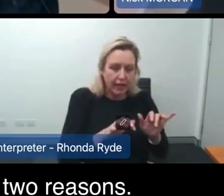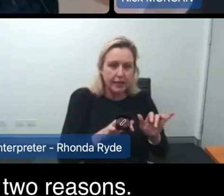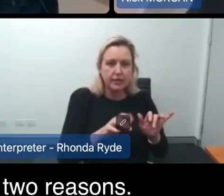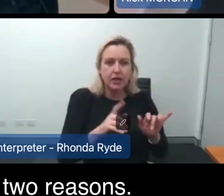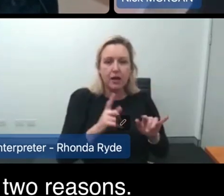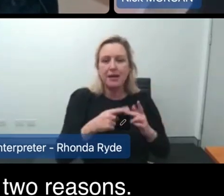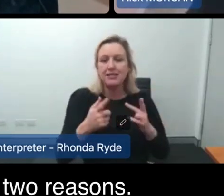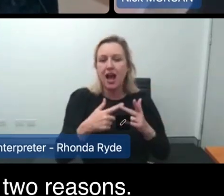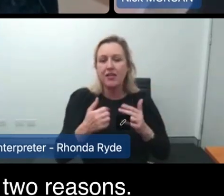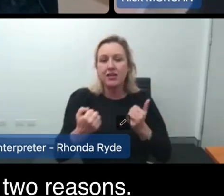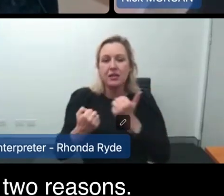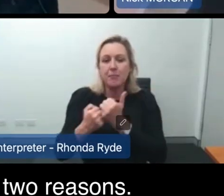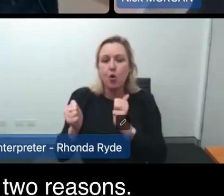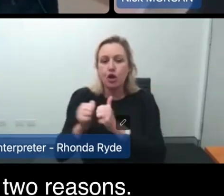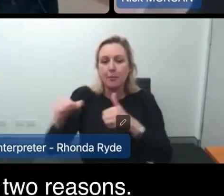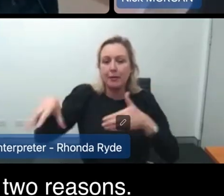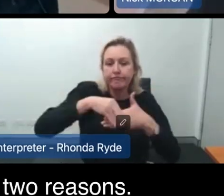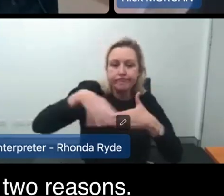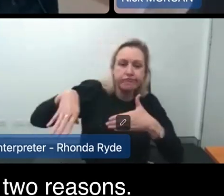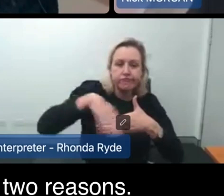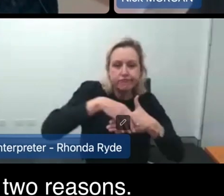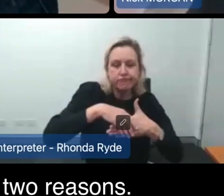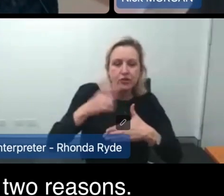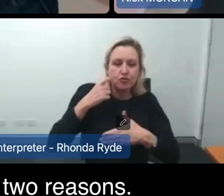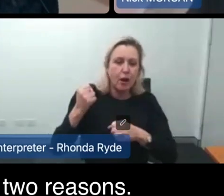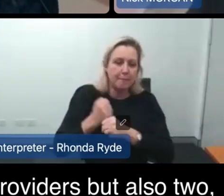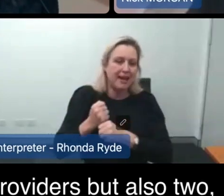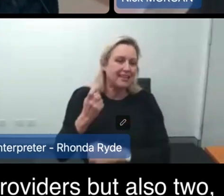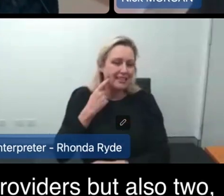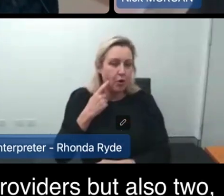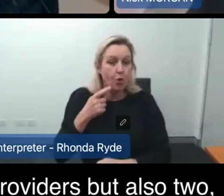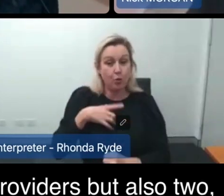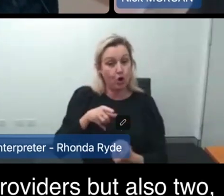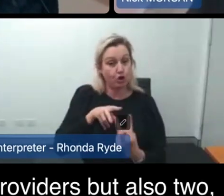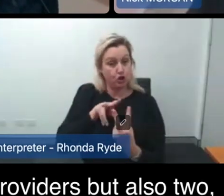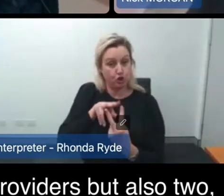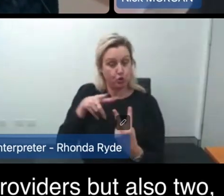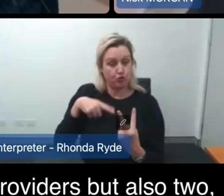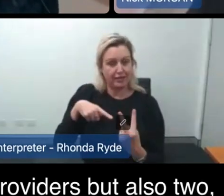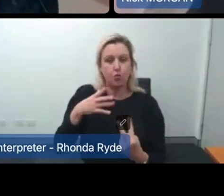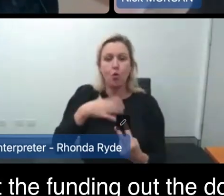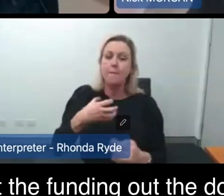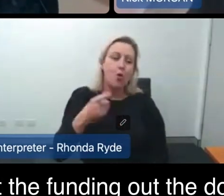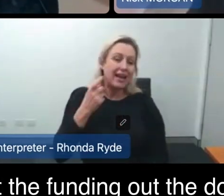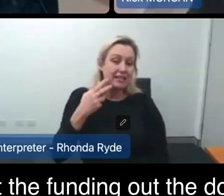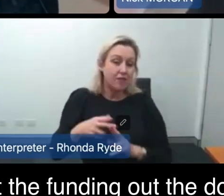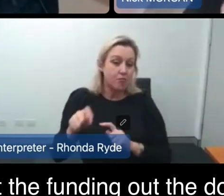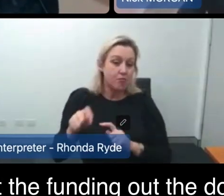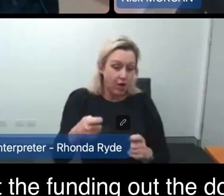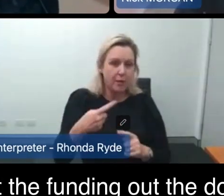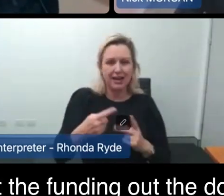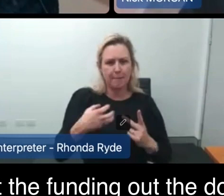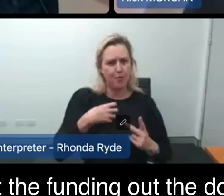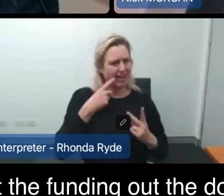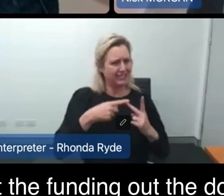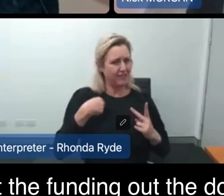supporting documentation for 2 reasons. 1, to make it easier for providers, but also 2, easier for us to